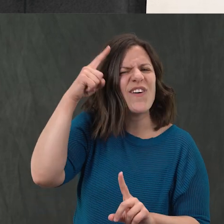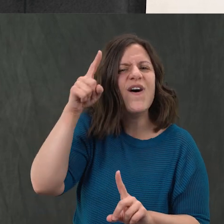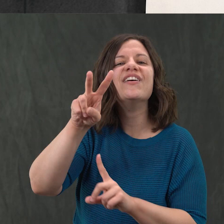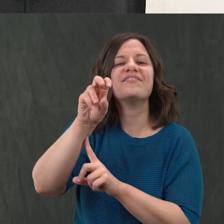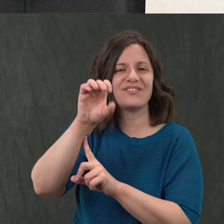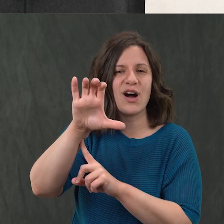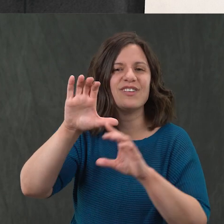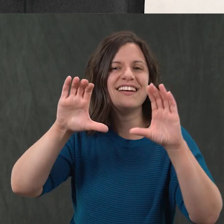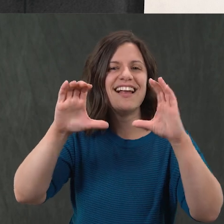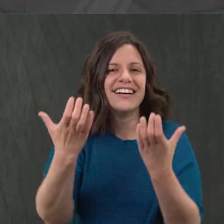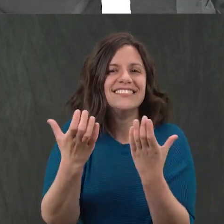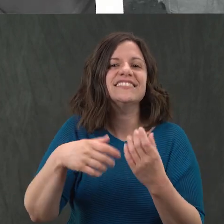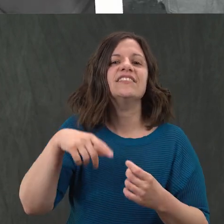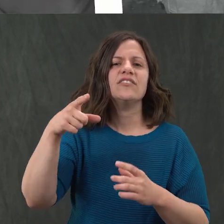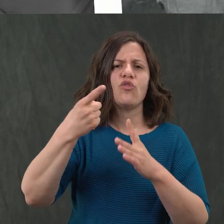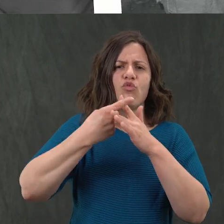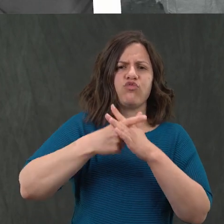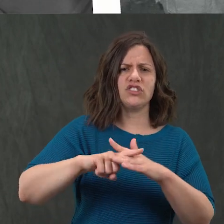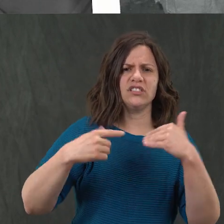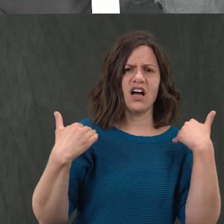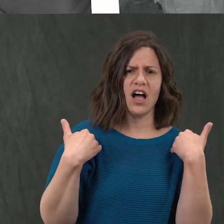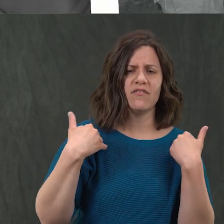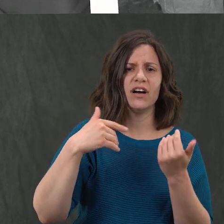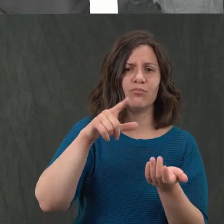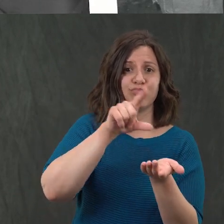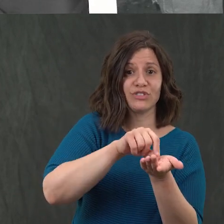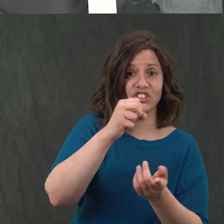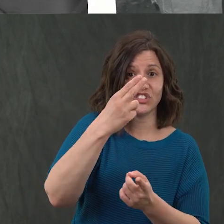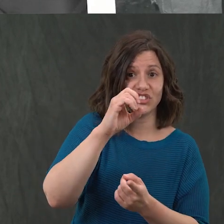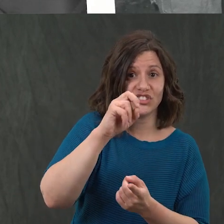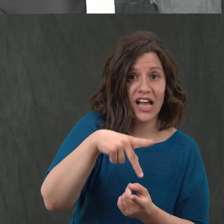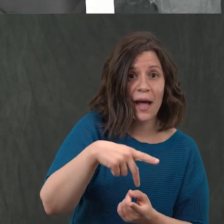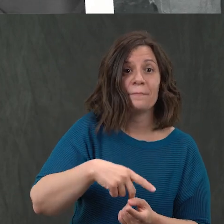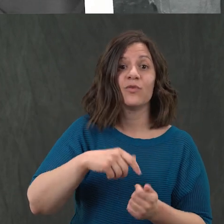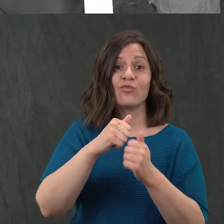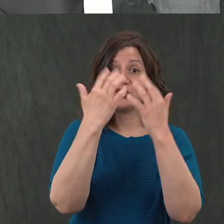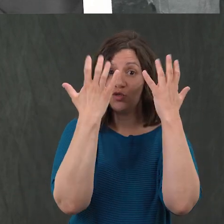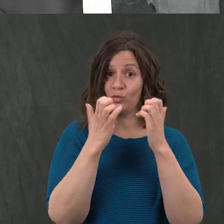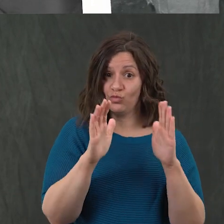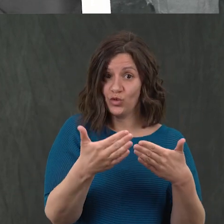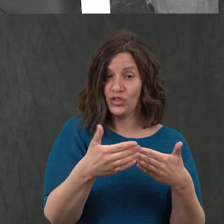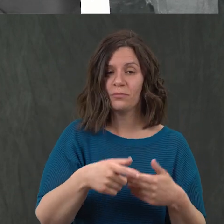1966. It originally included a print shop with a darkroom,